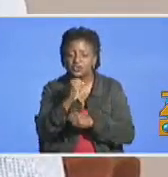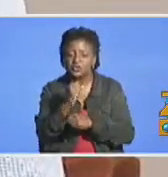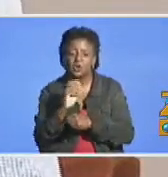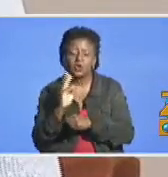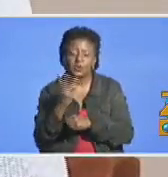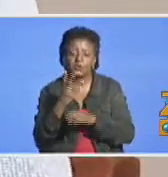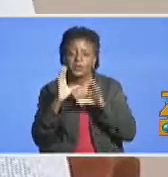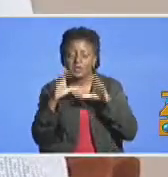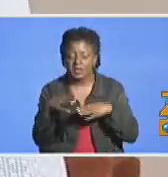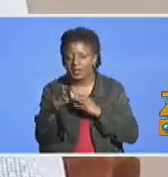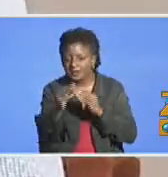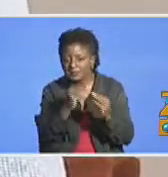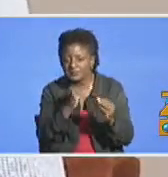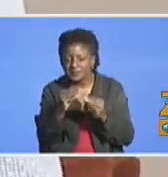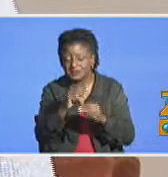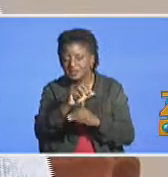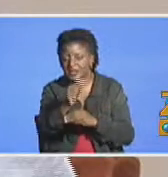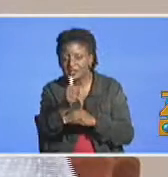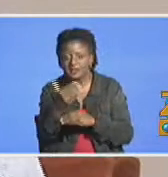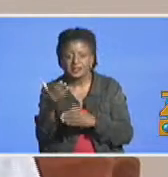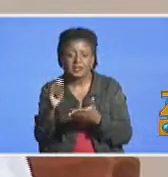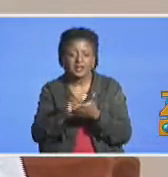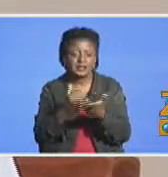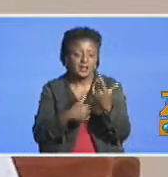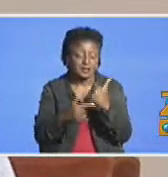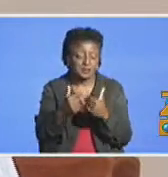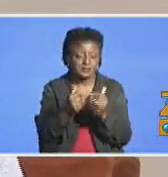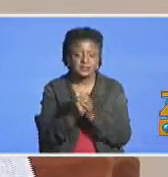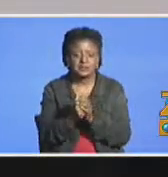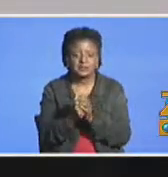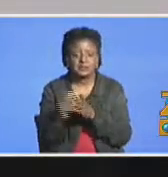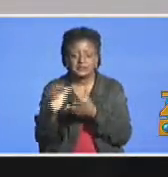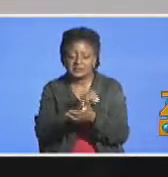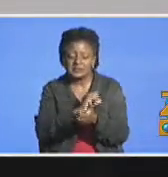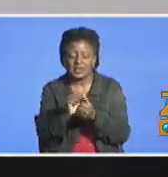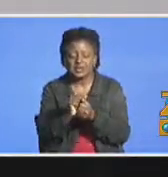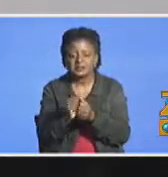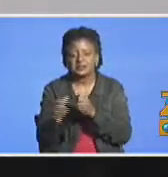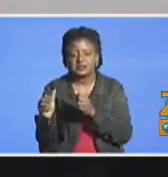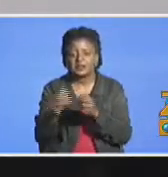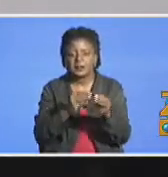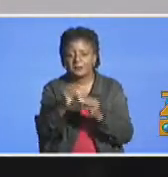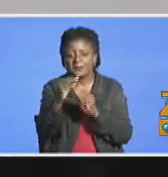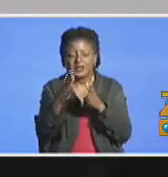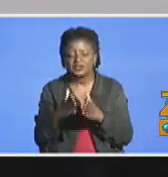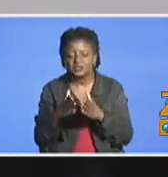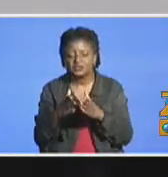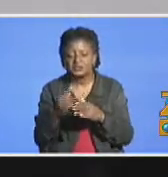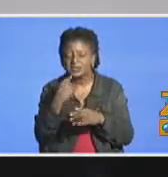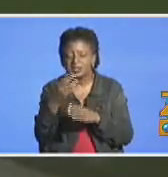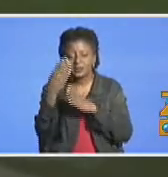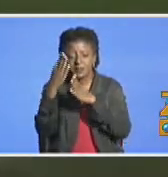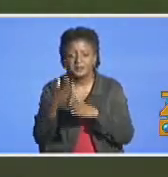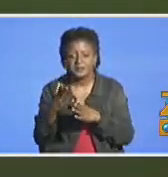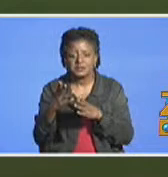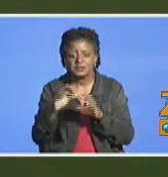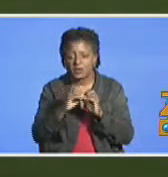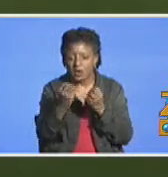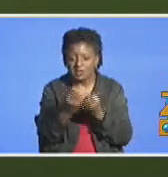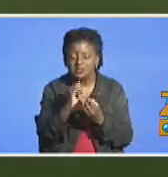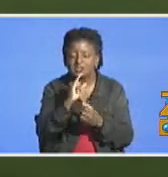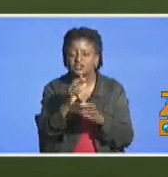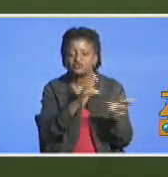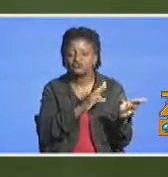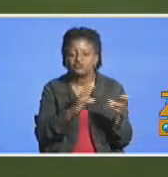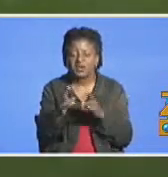handle anything that comes our way. Disaster manager for the Bahamas Red Cross, Michael Fountain, assuring Bahamians the organization is ready to not only